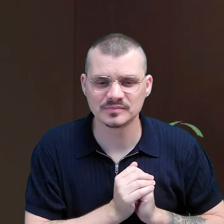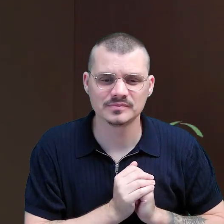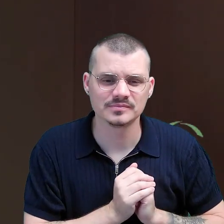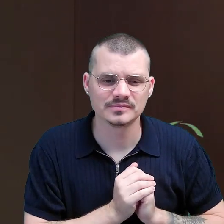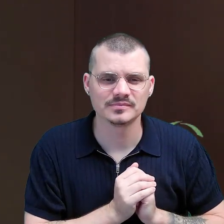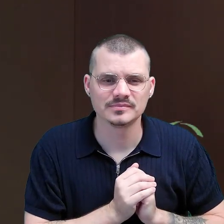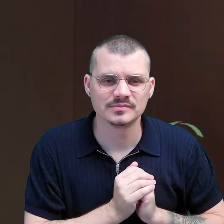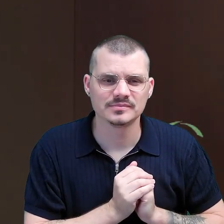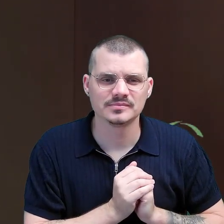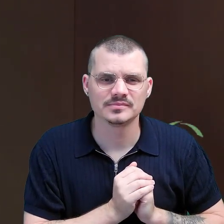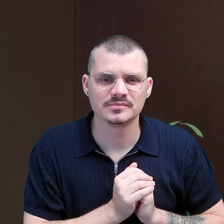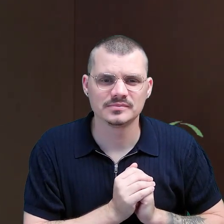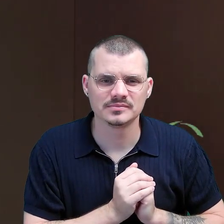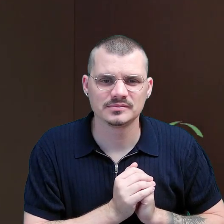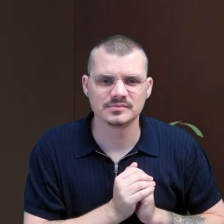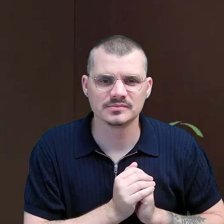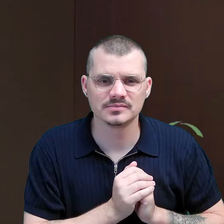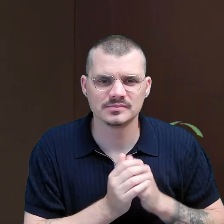Thanks.